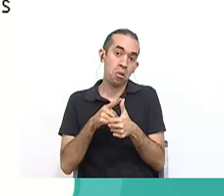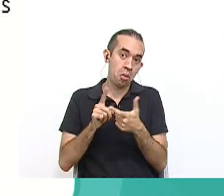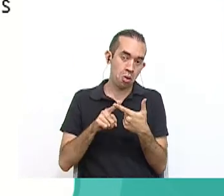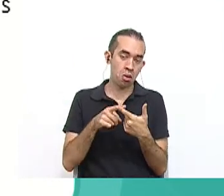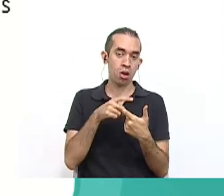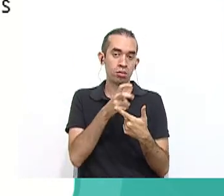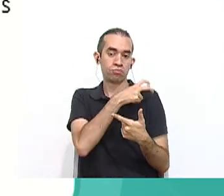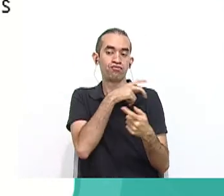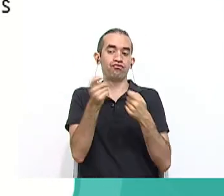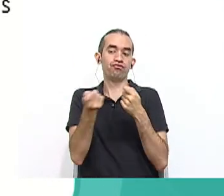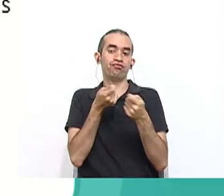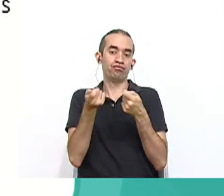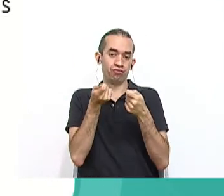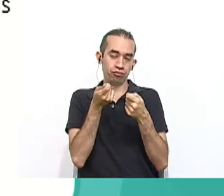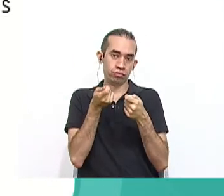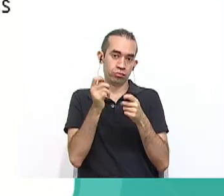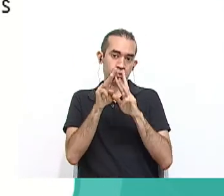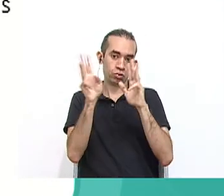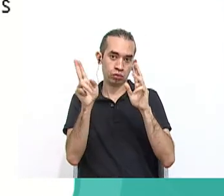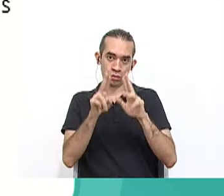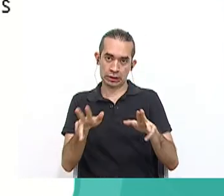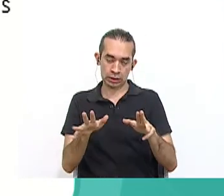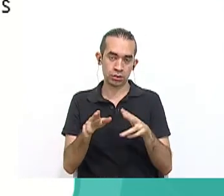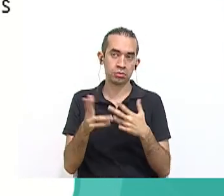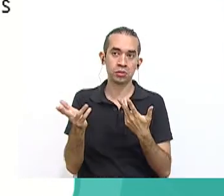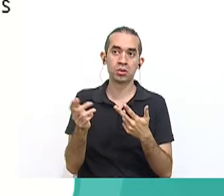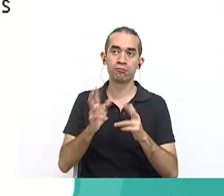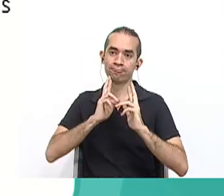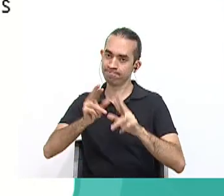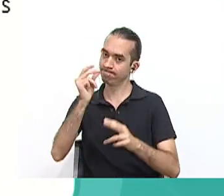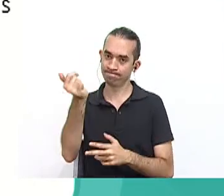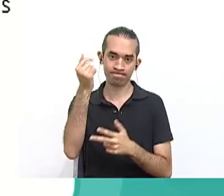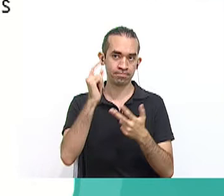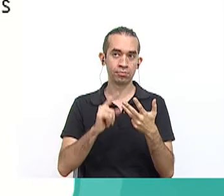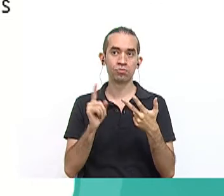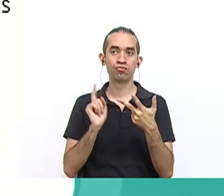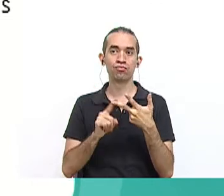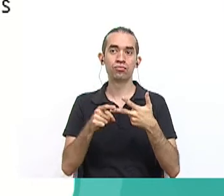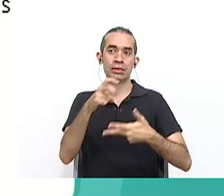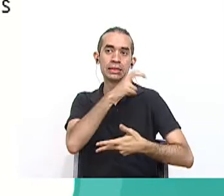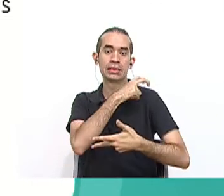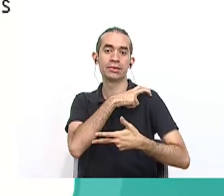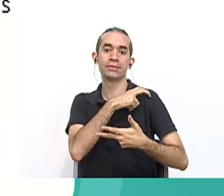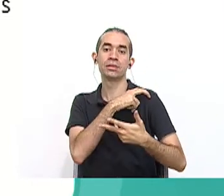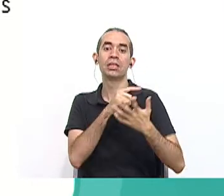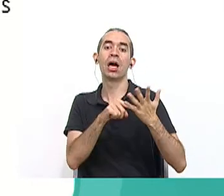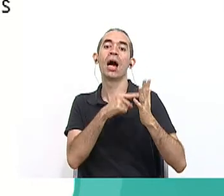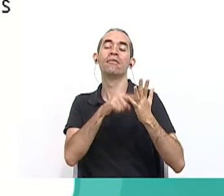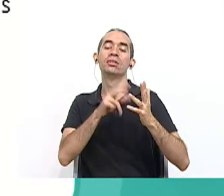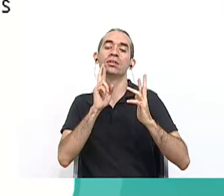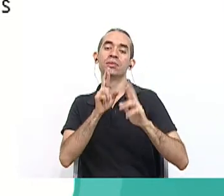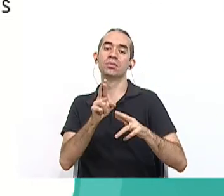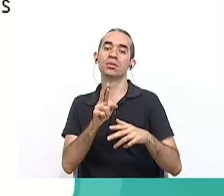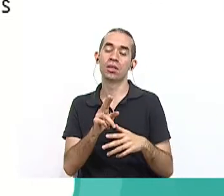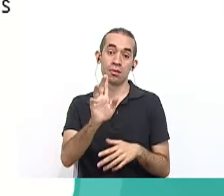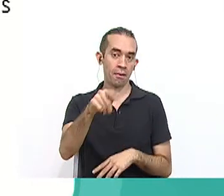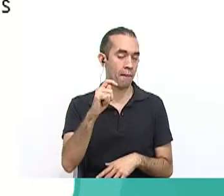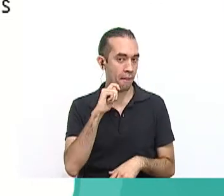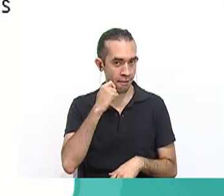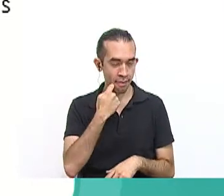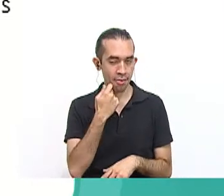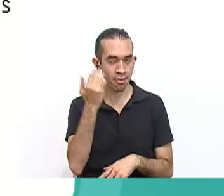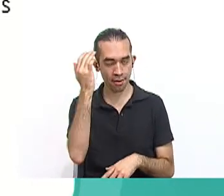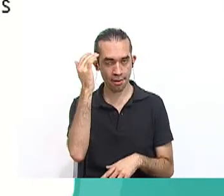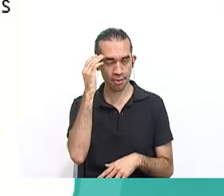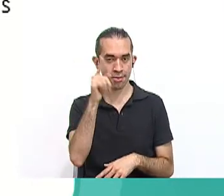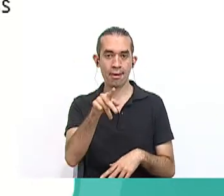react immediately, and recruiters often respond. Now, this is the trick, and this is actually another strategy. If you're